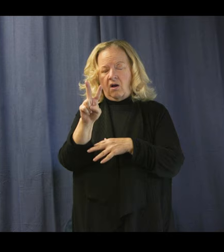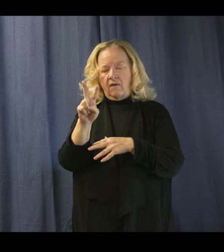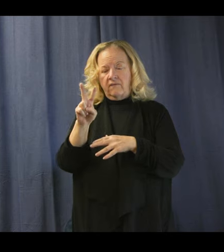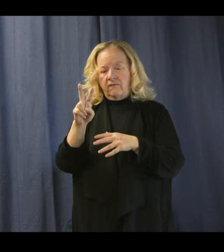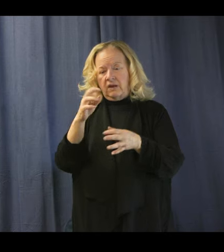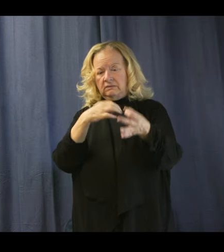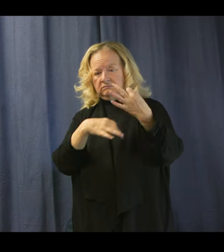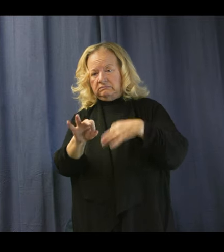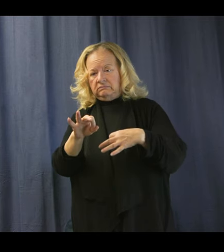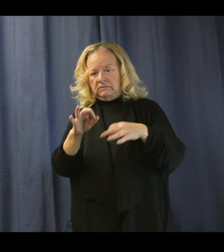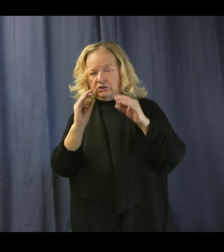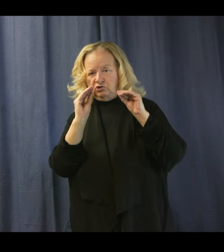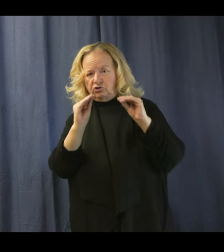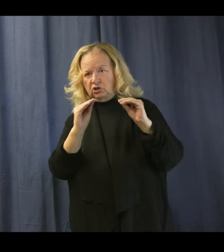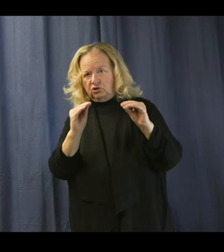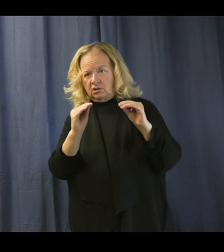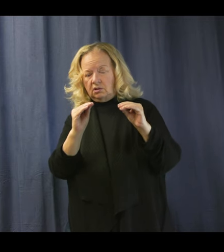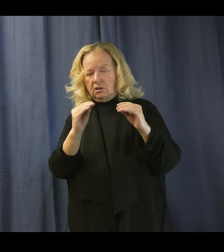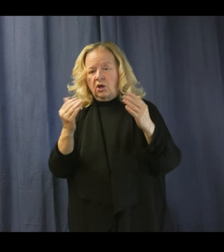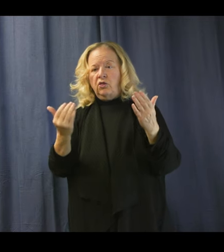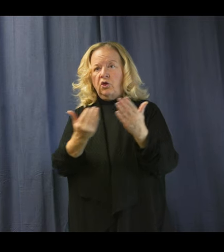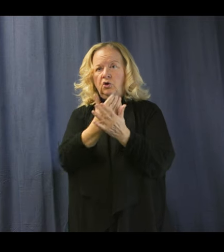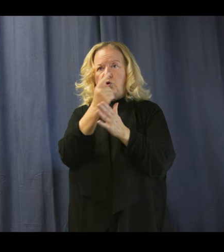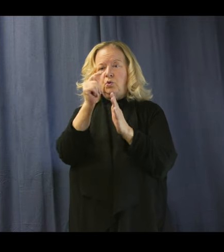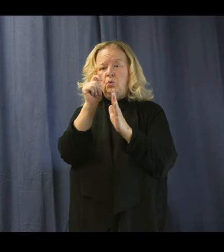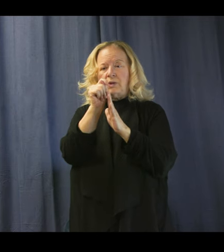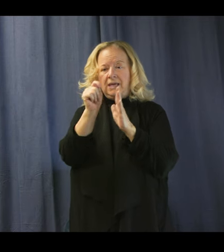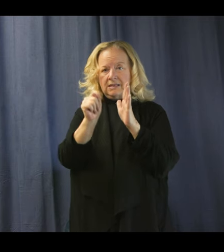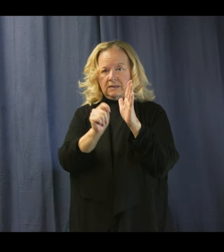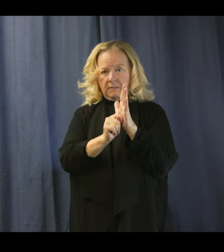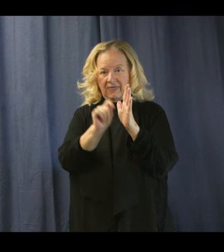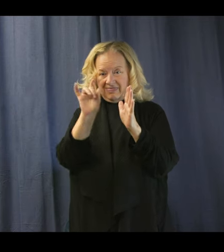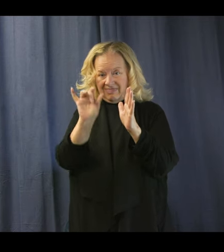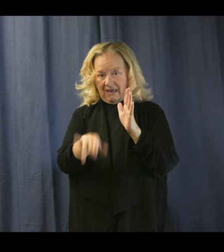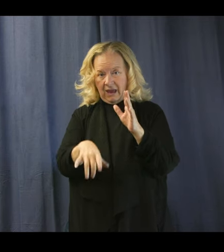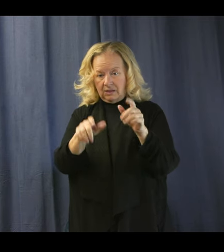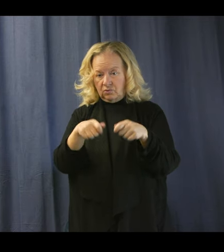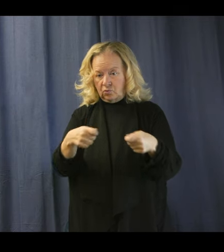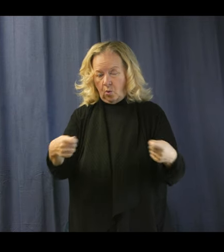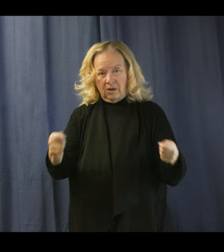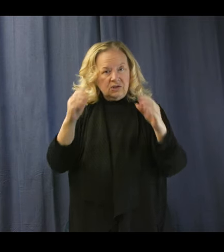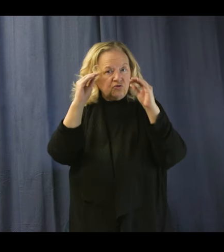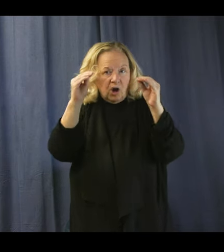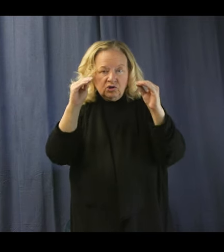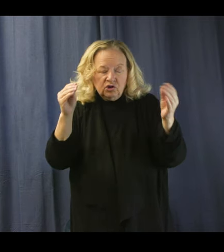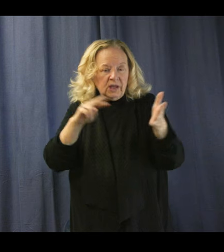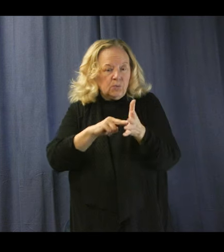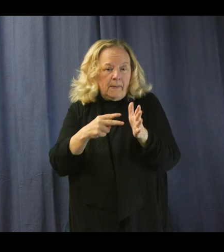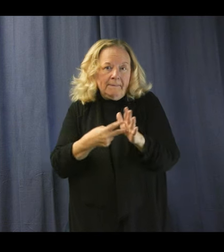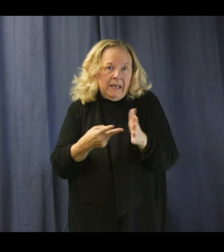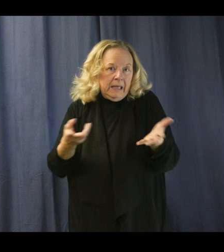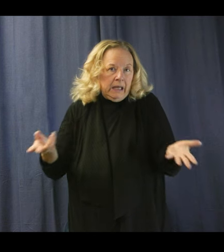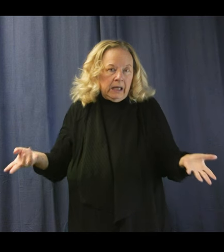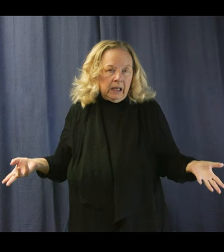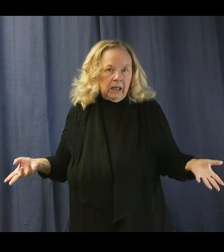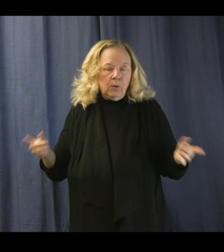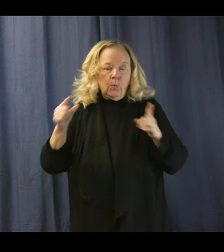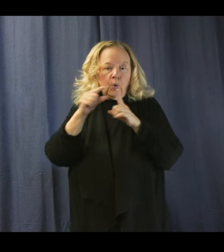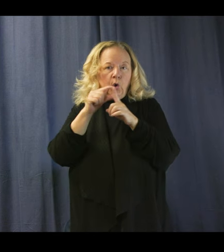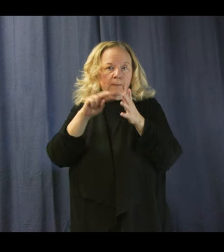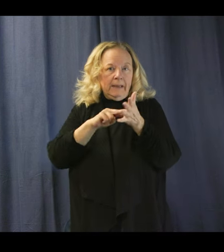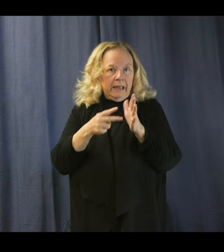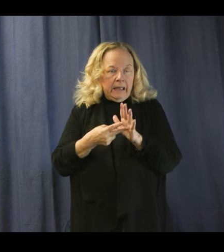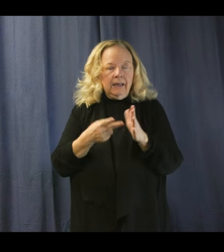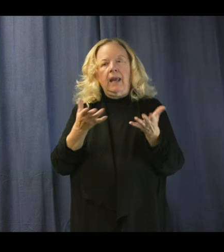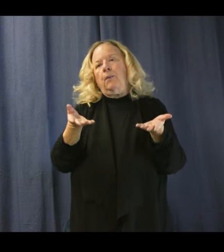instruction. The New Testament is Torah. It's instruction. So we have to understand that.